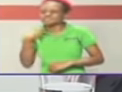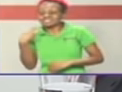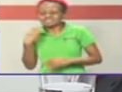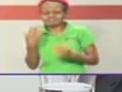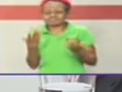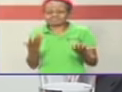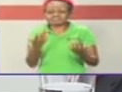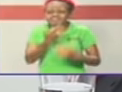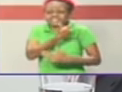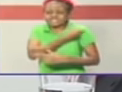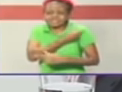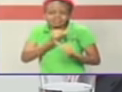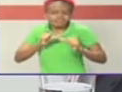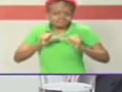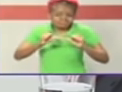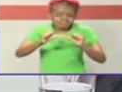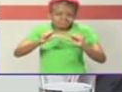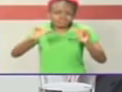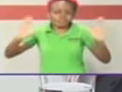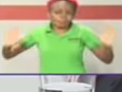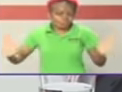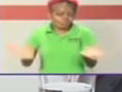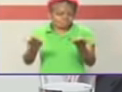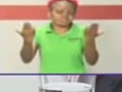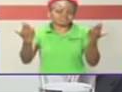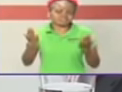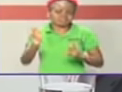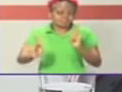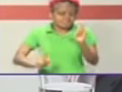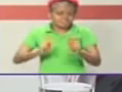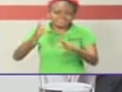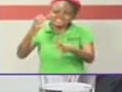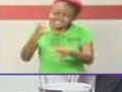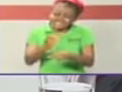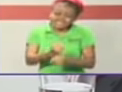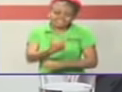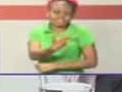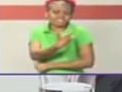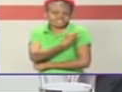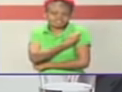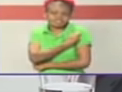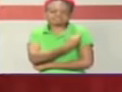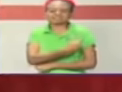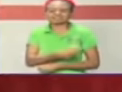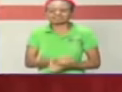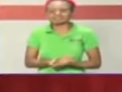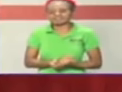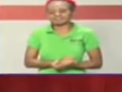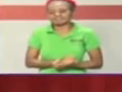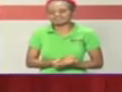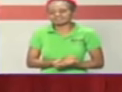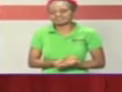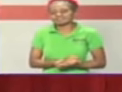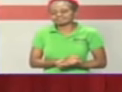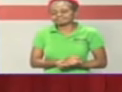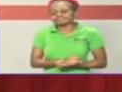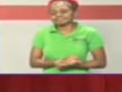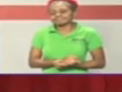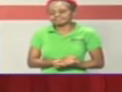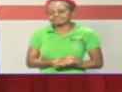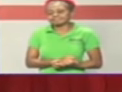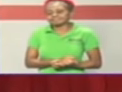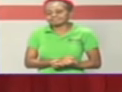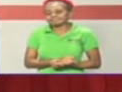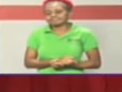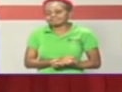continue to urge people to get vaccinated. Thank you very much, Renessa. Thank you very much,